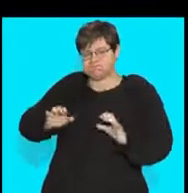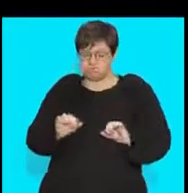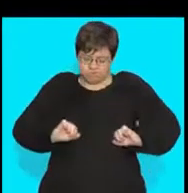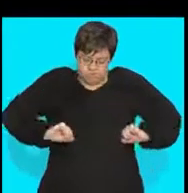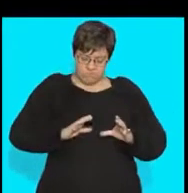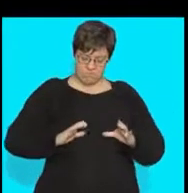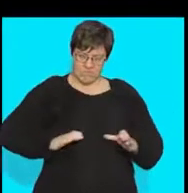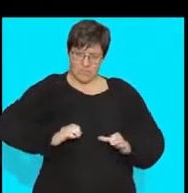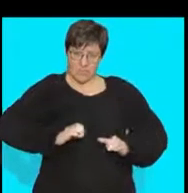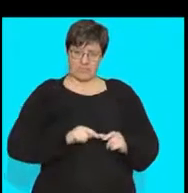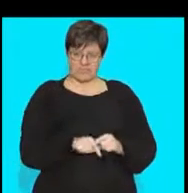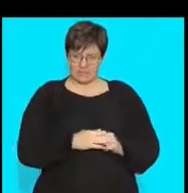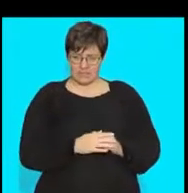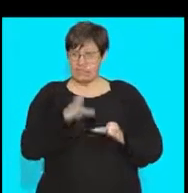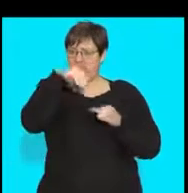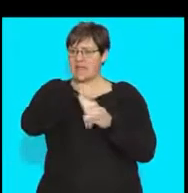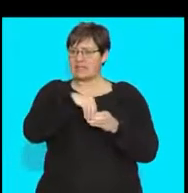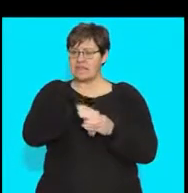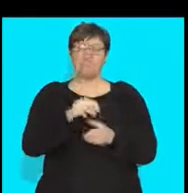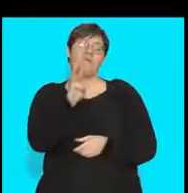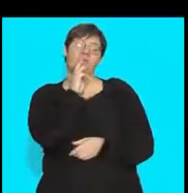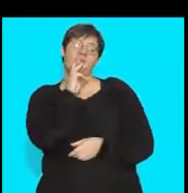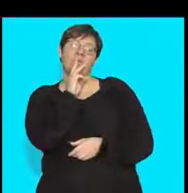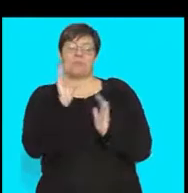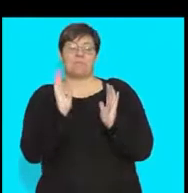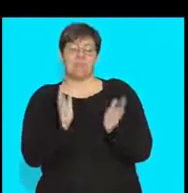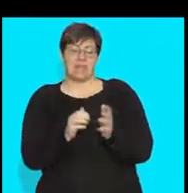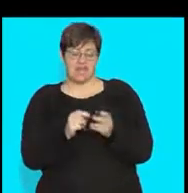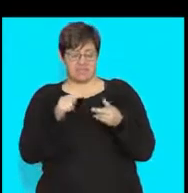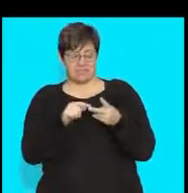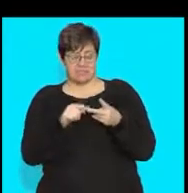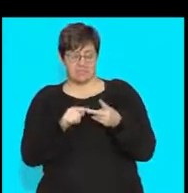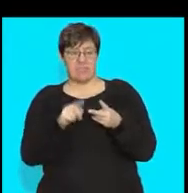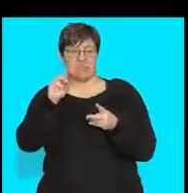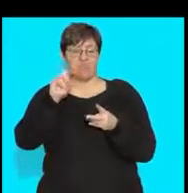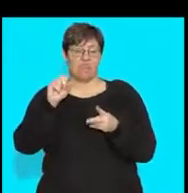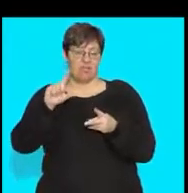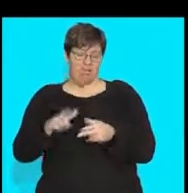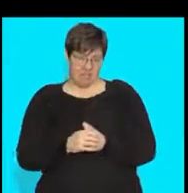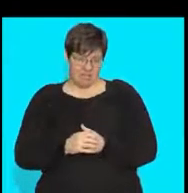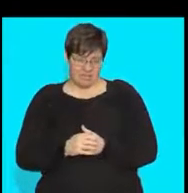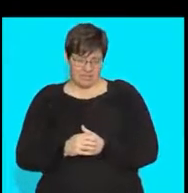the side. And what is in this? Water and minerals.